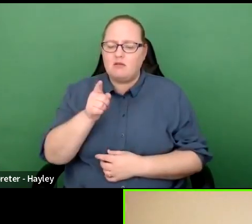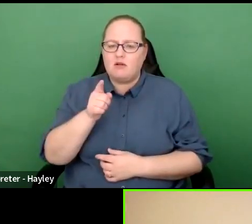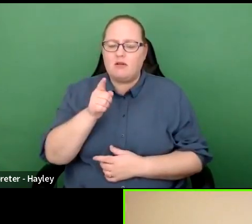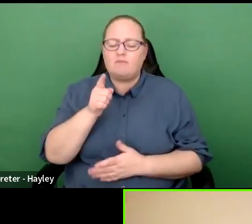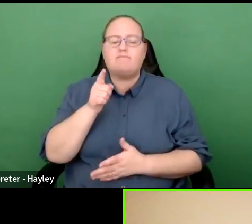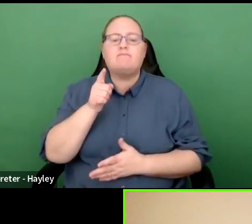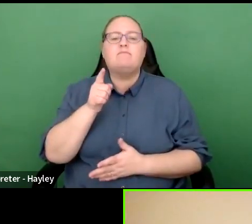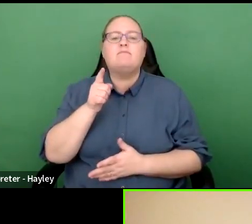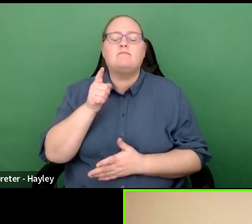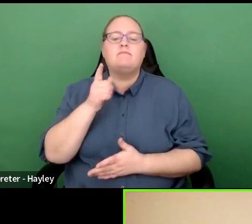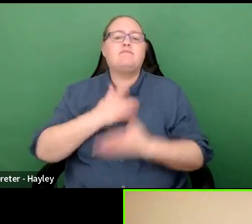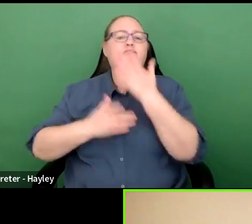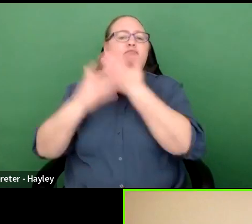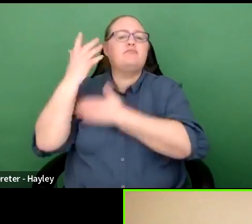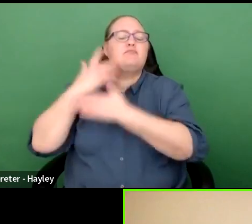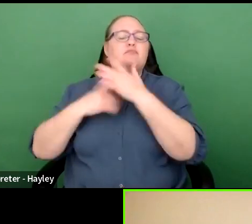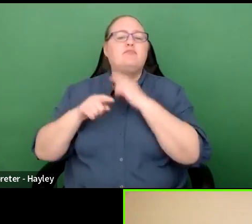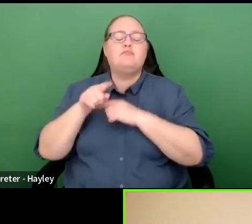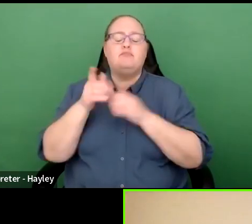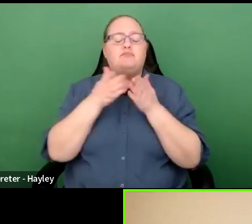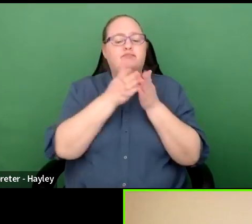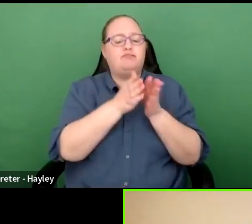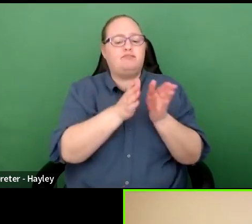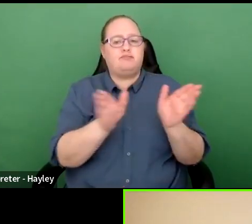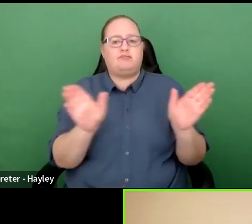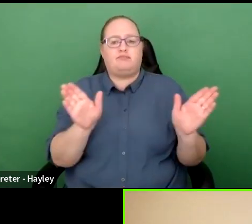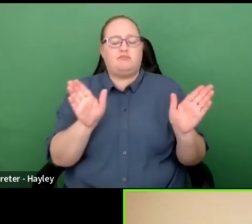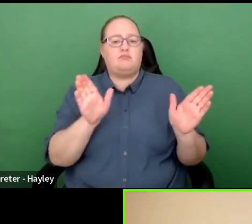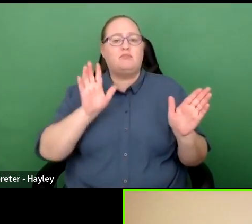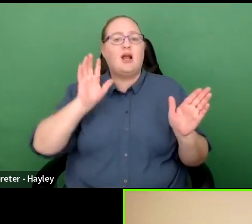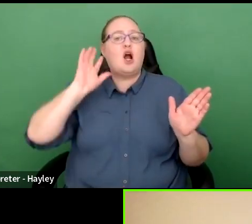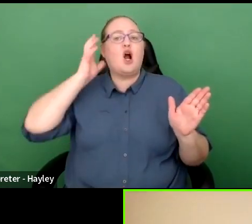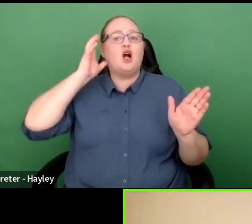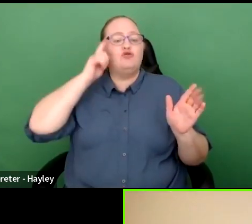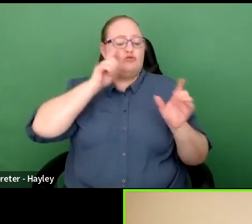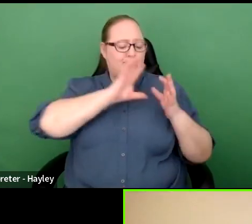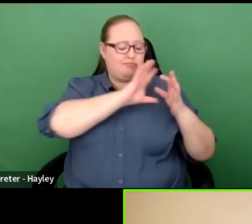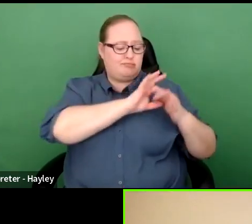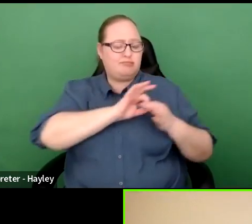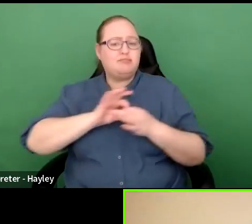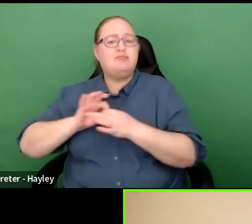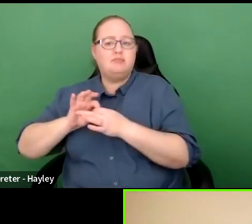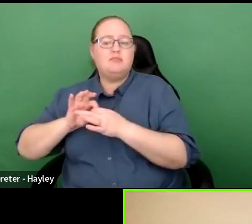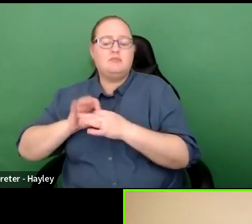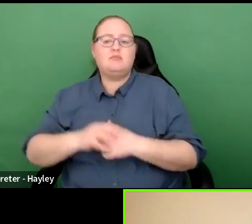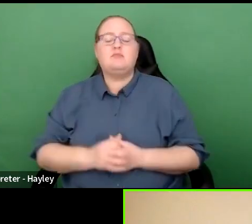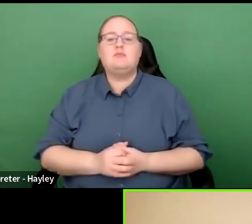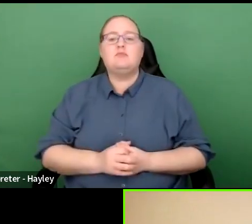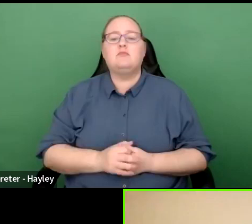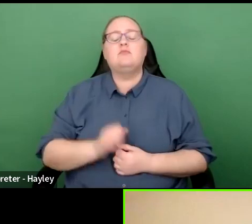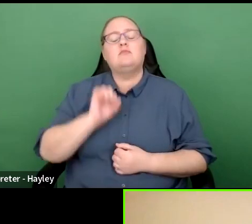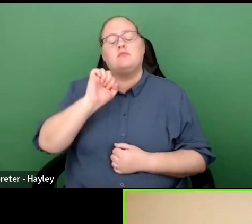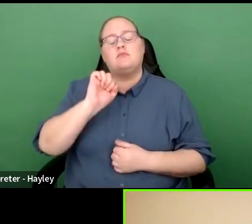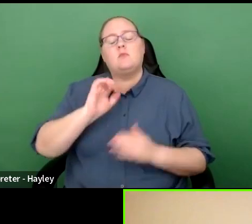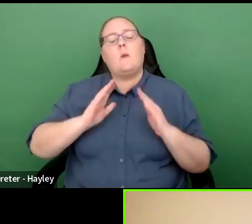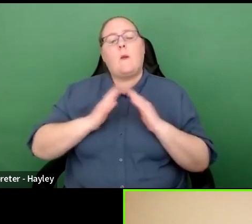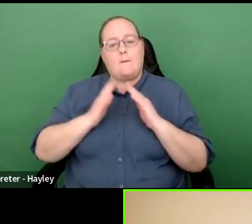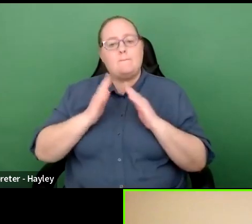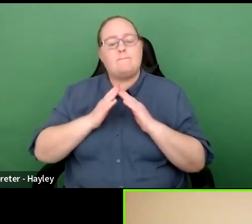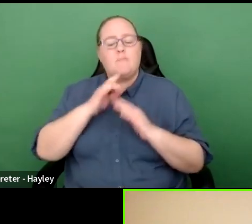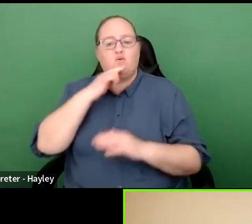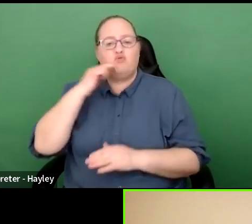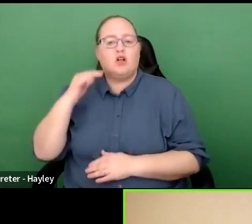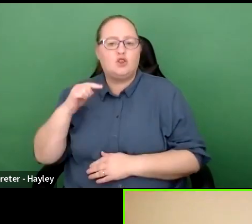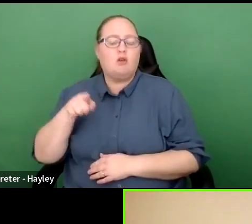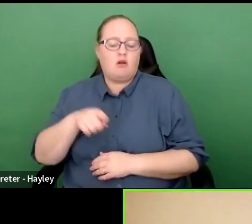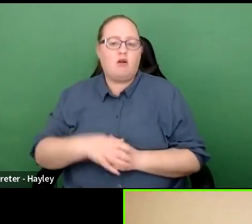background that combines many countries, but above all her home country, Russia. She